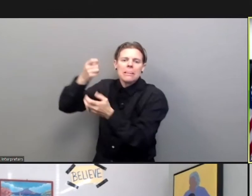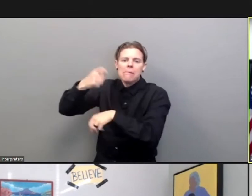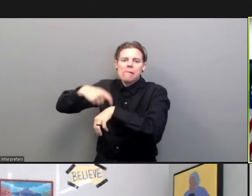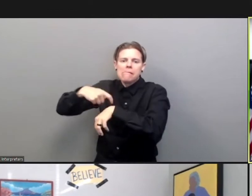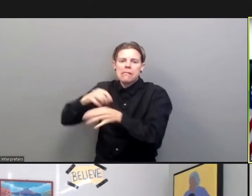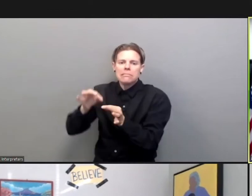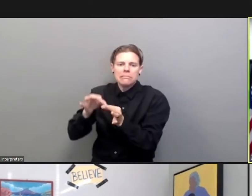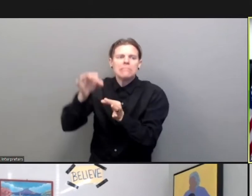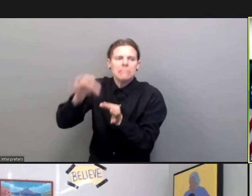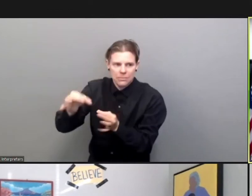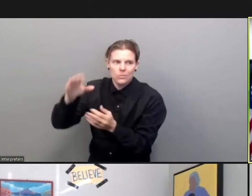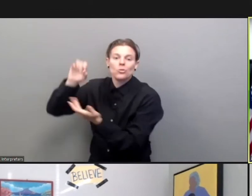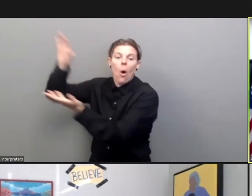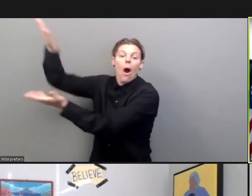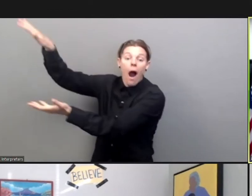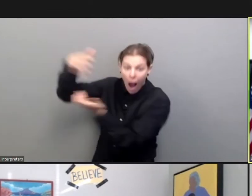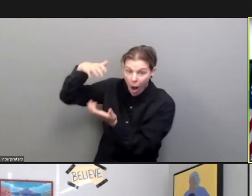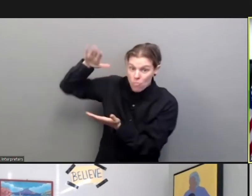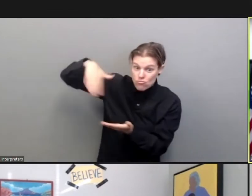their kids.